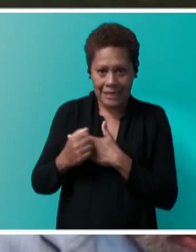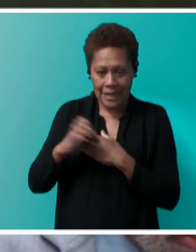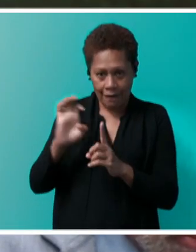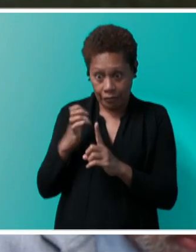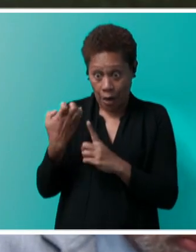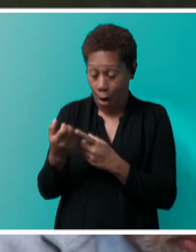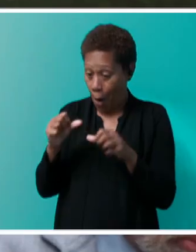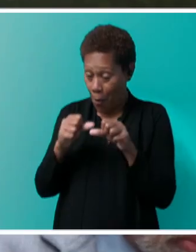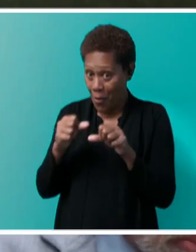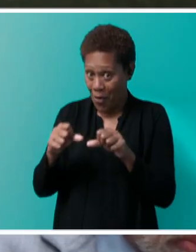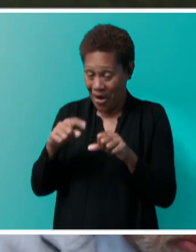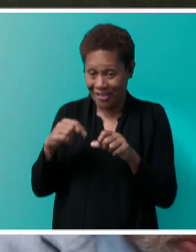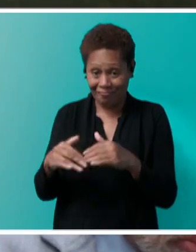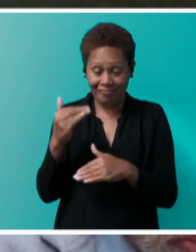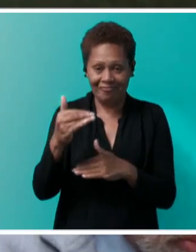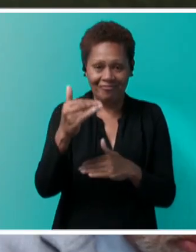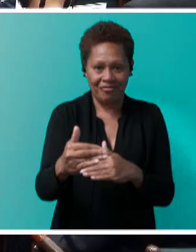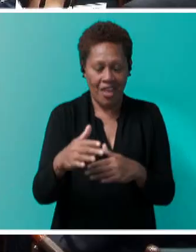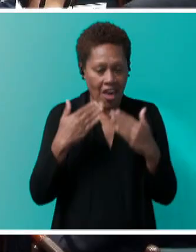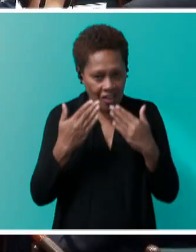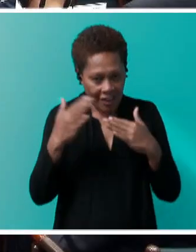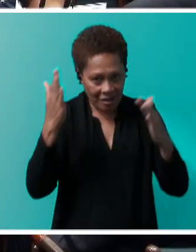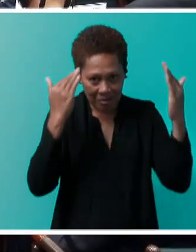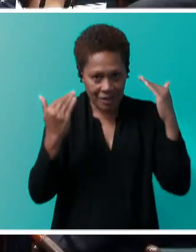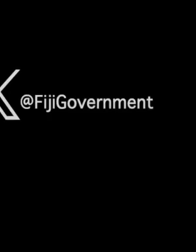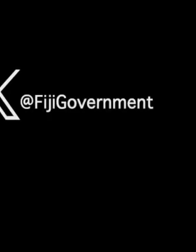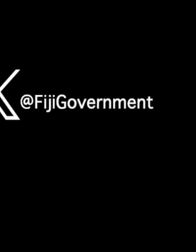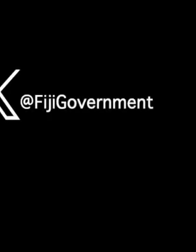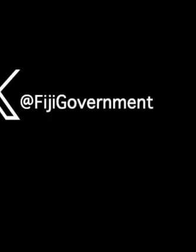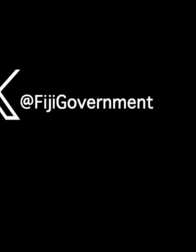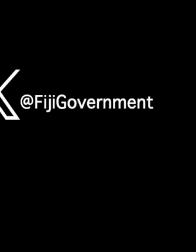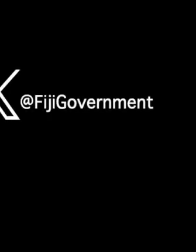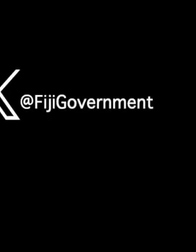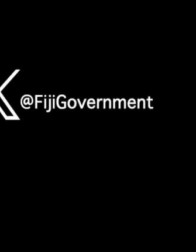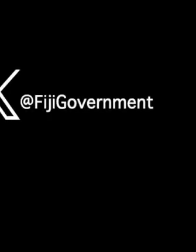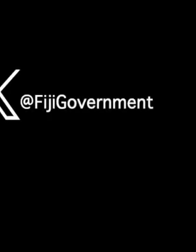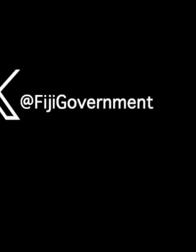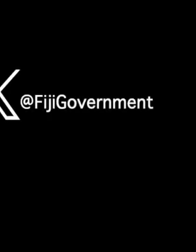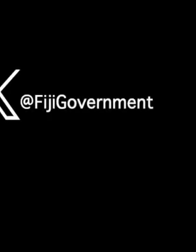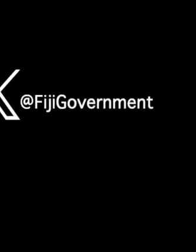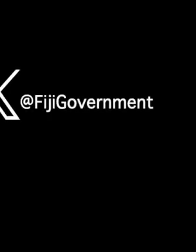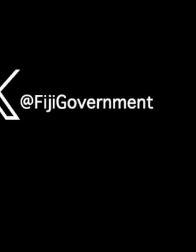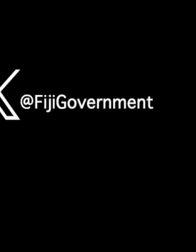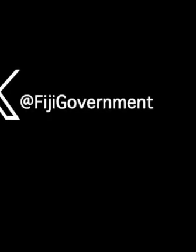and empowered to thrive. Thank you, Mr. Speaker. I thank the Minister, the Honourable Kiran